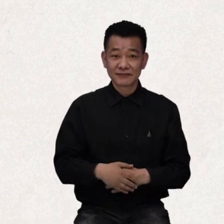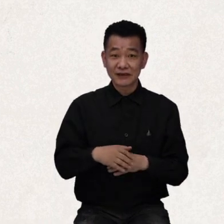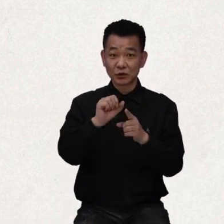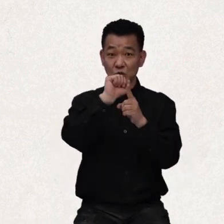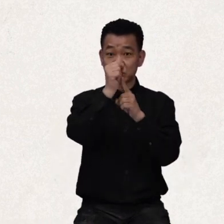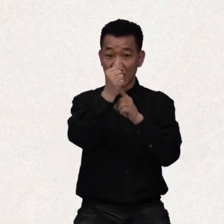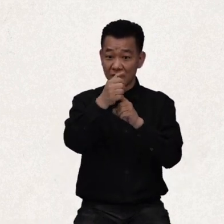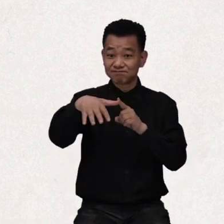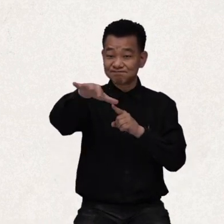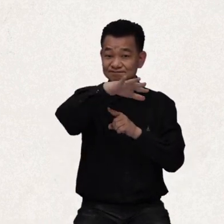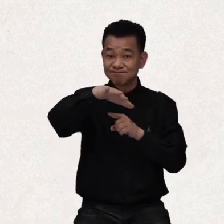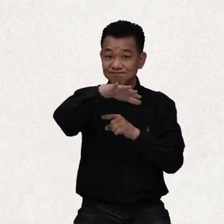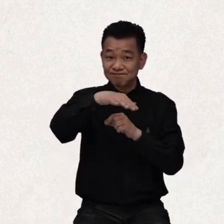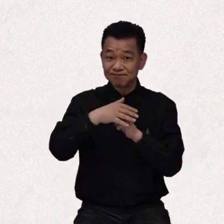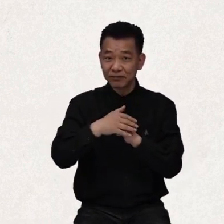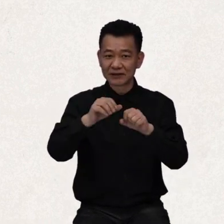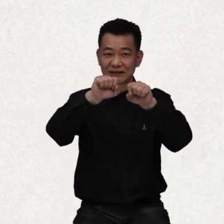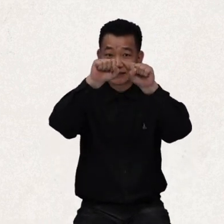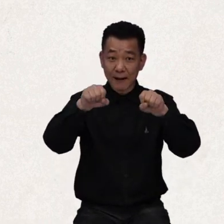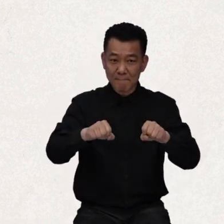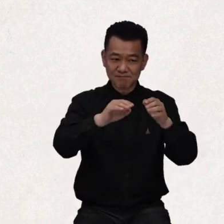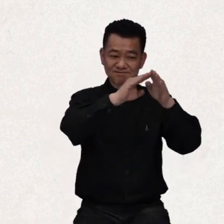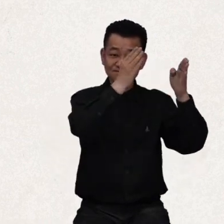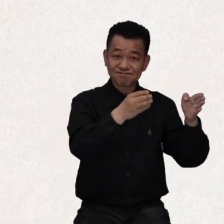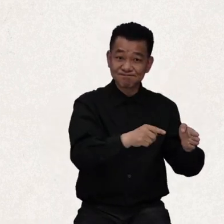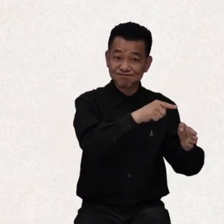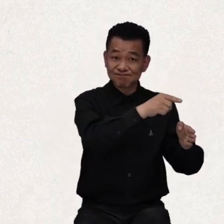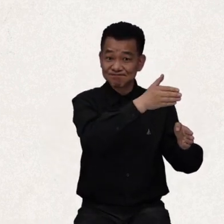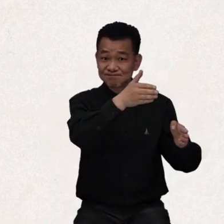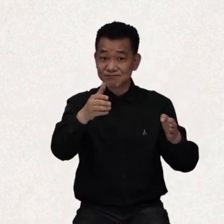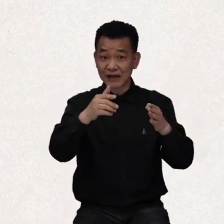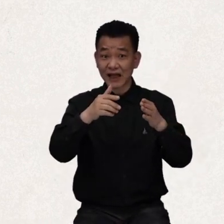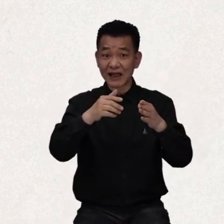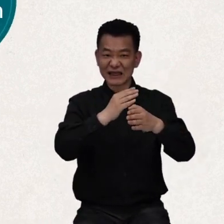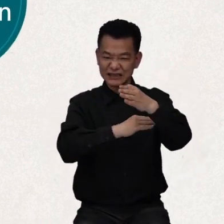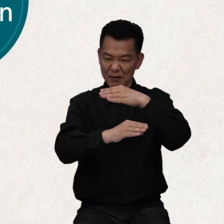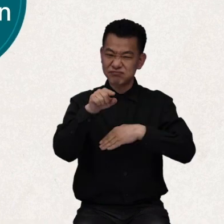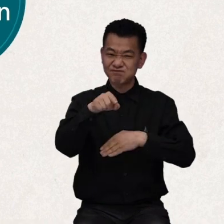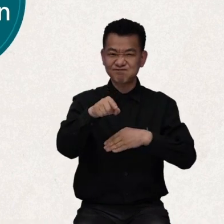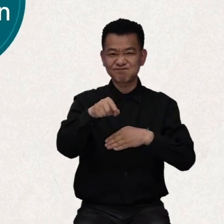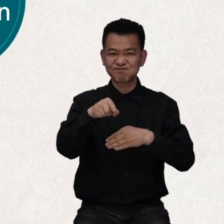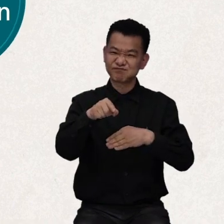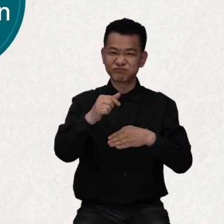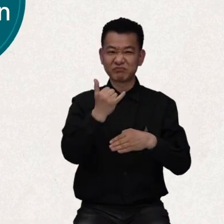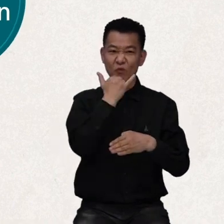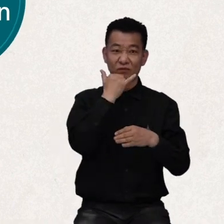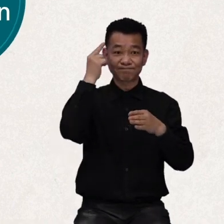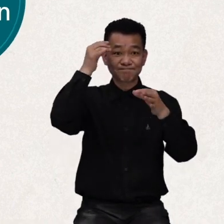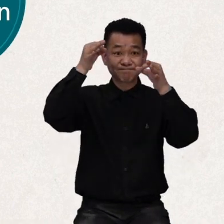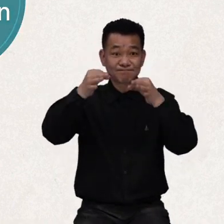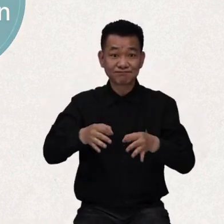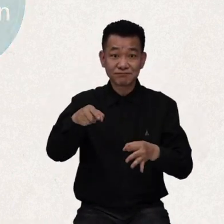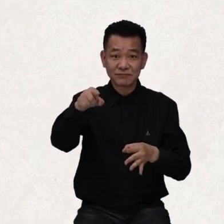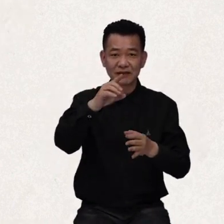Here, the social environment includes system, facilities, prejudice, and even discrimination.